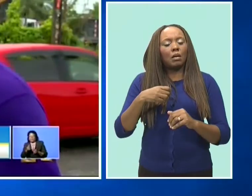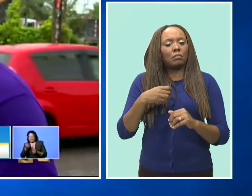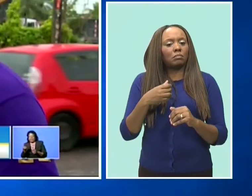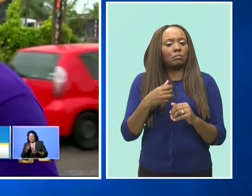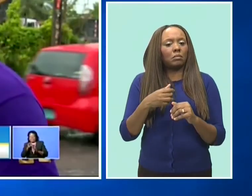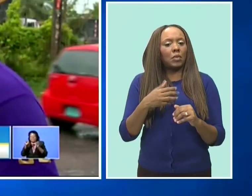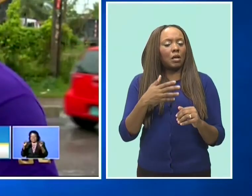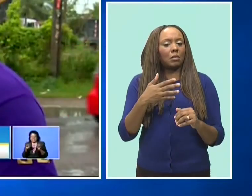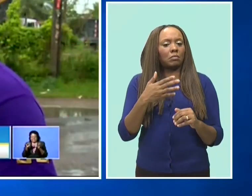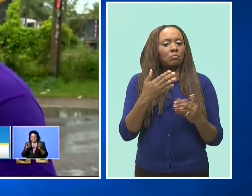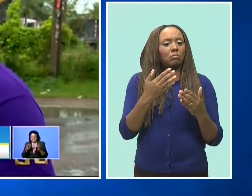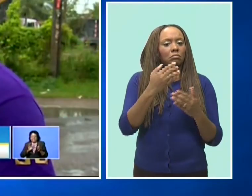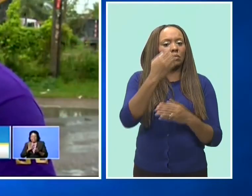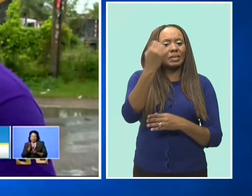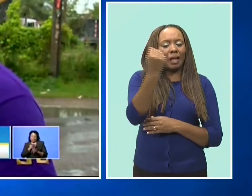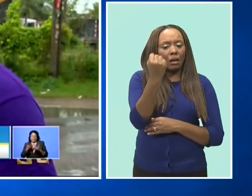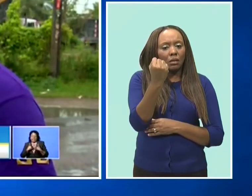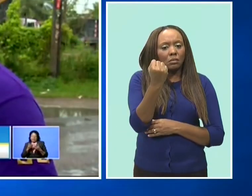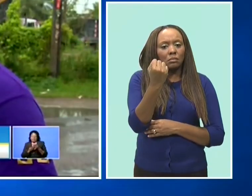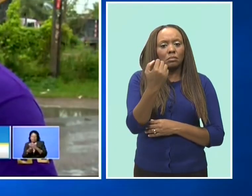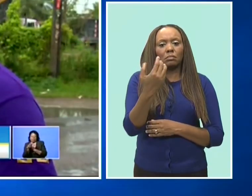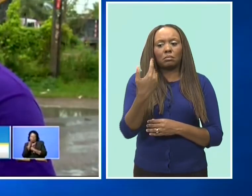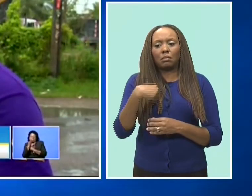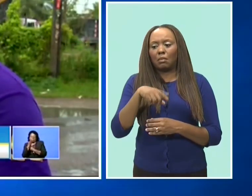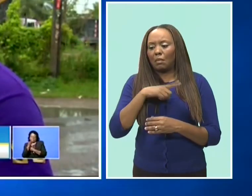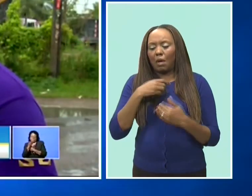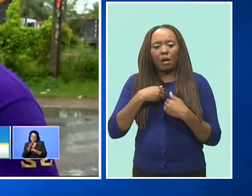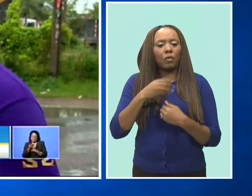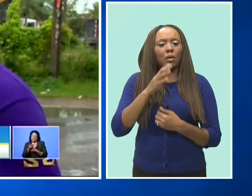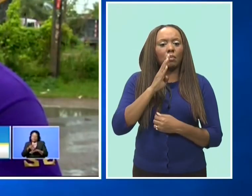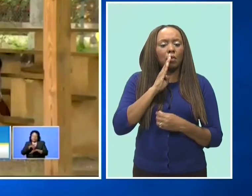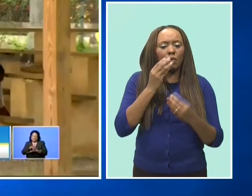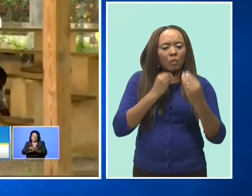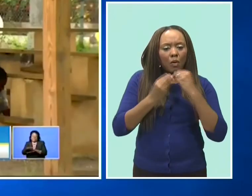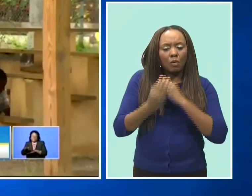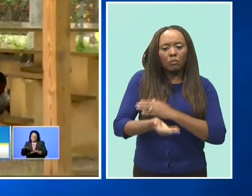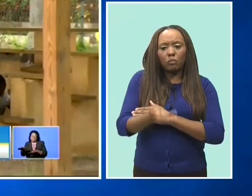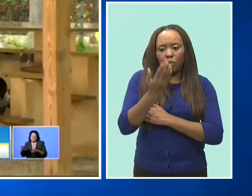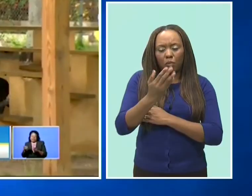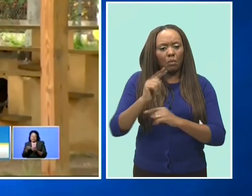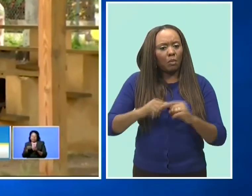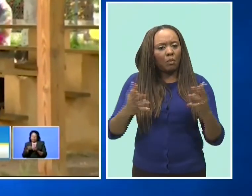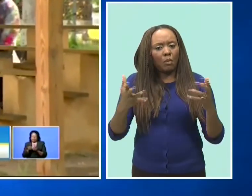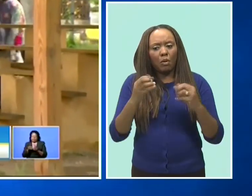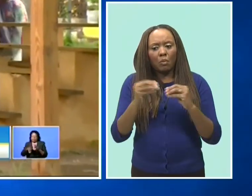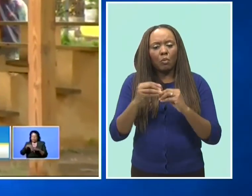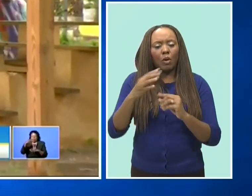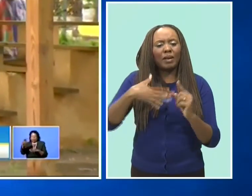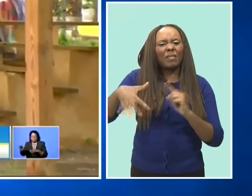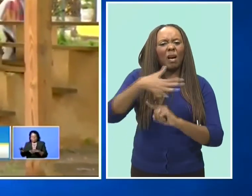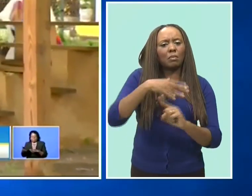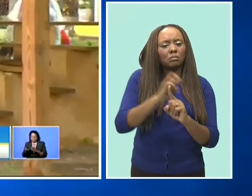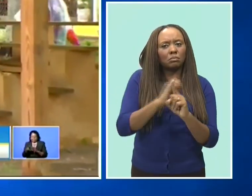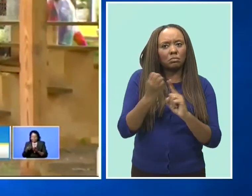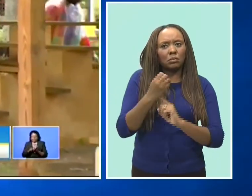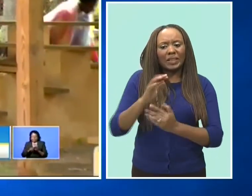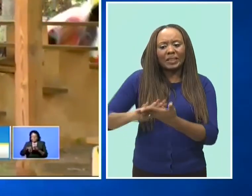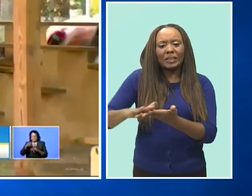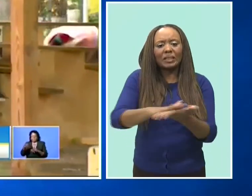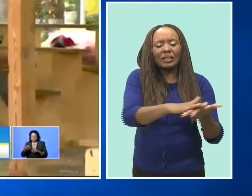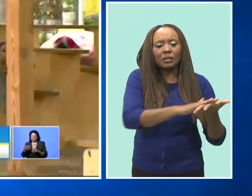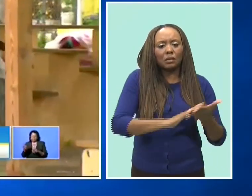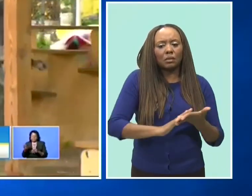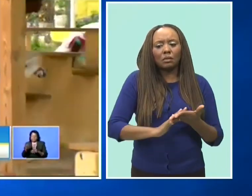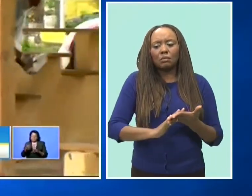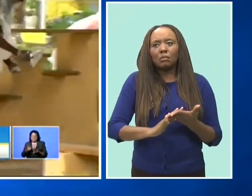breakfast outreach, but today we wanted to extend it into an environmental outreach. That outreach is centered on a community cleanup, going